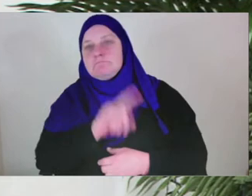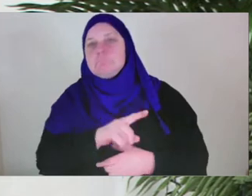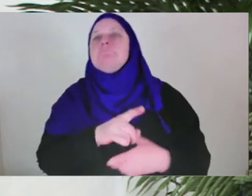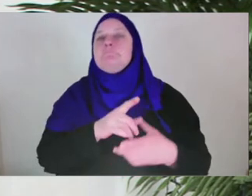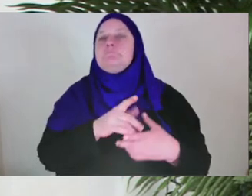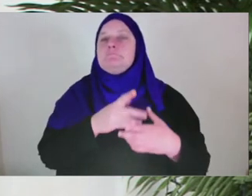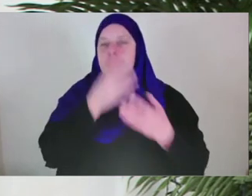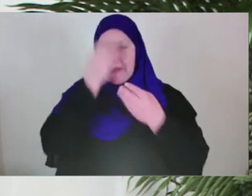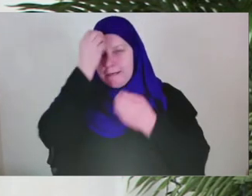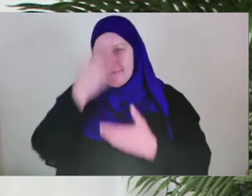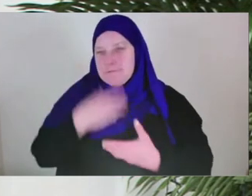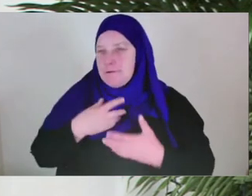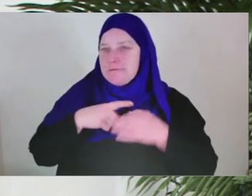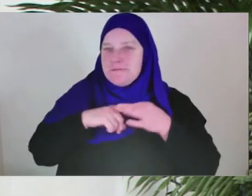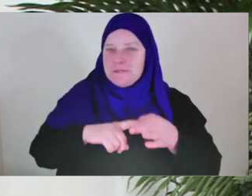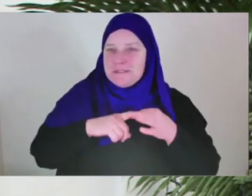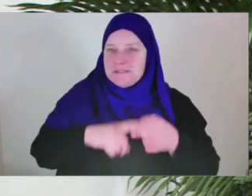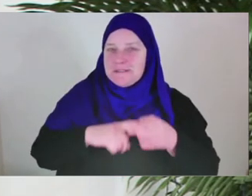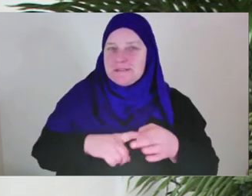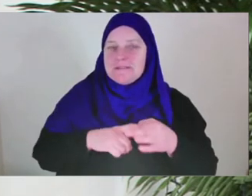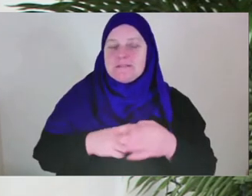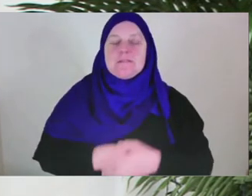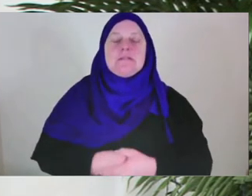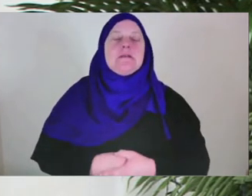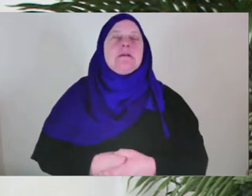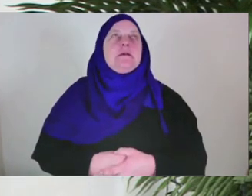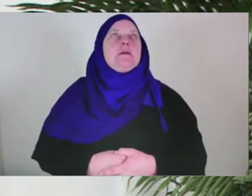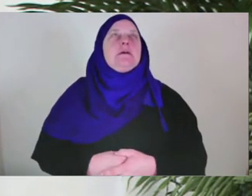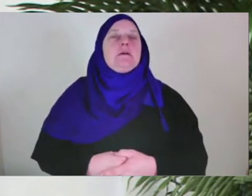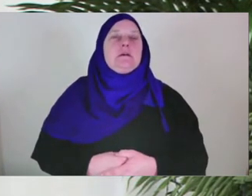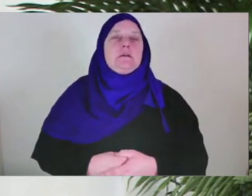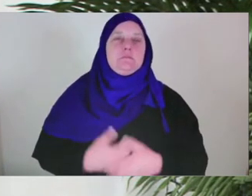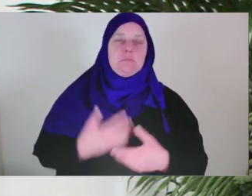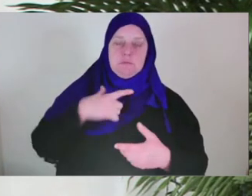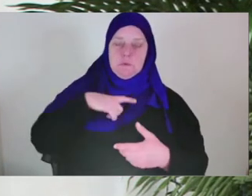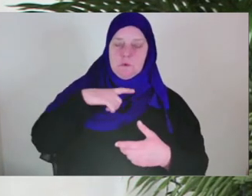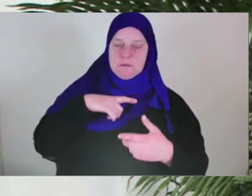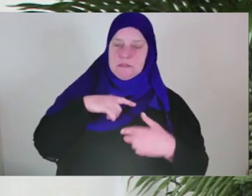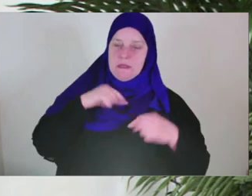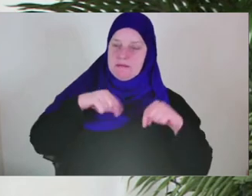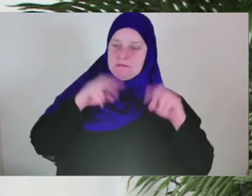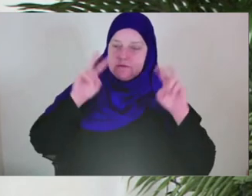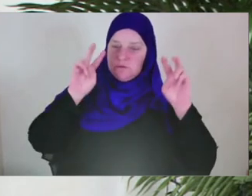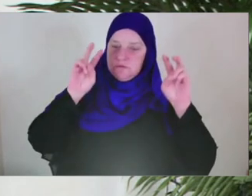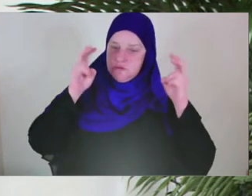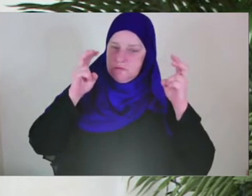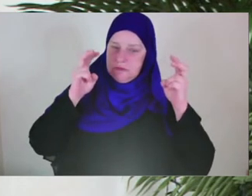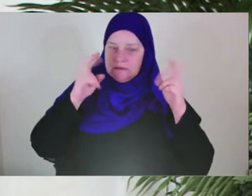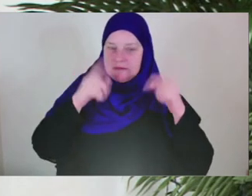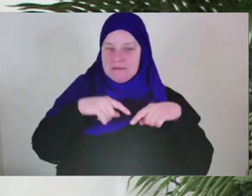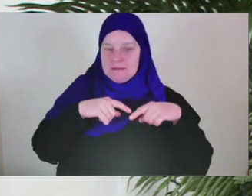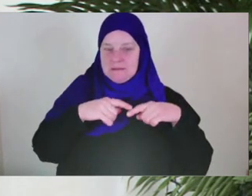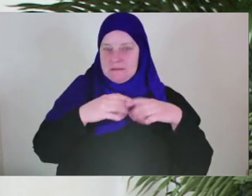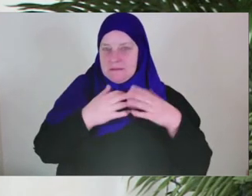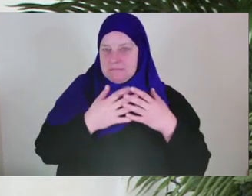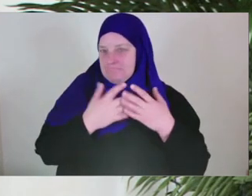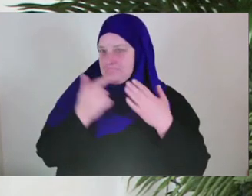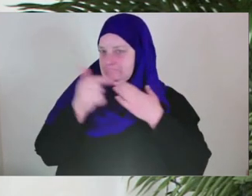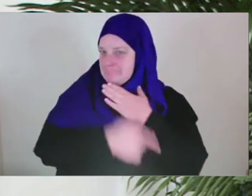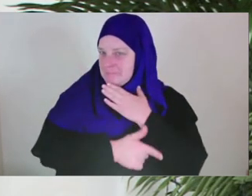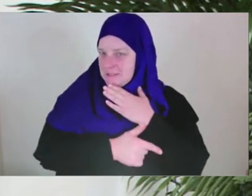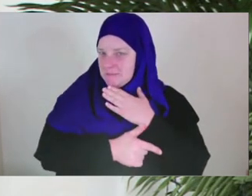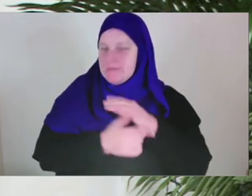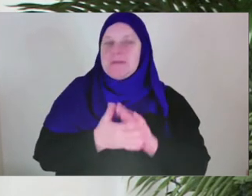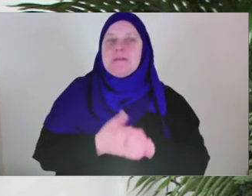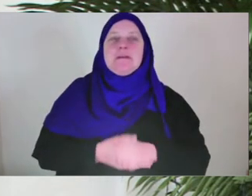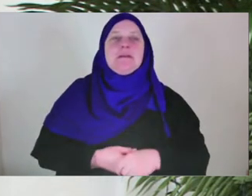parts of this subject or topic that you might like to have addressed. And we have a number of questions, some of them very much in